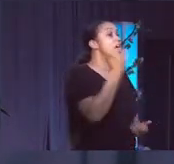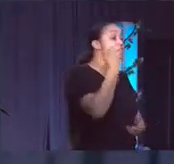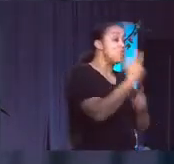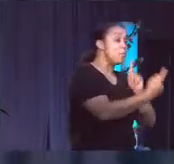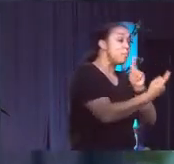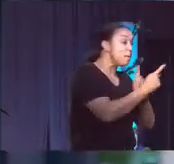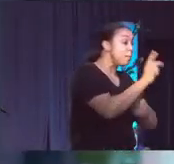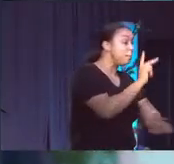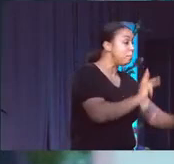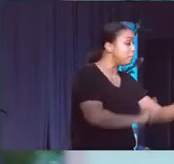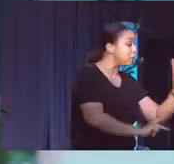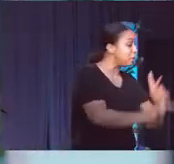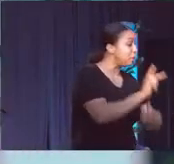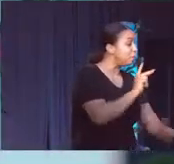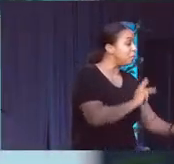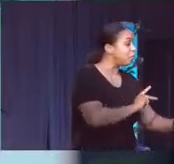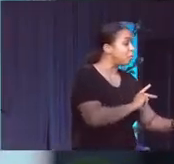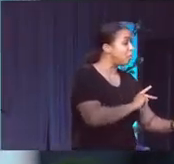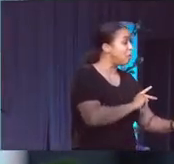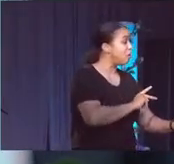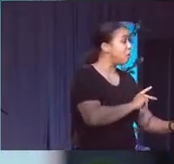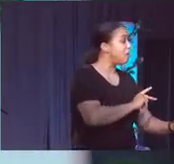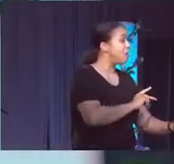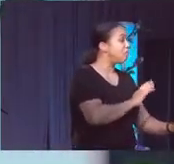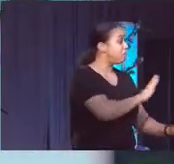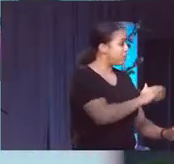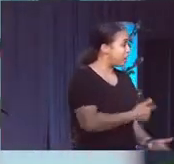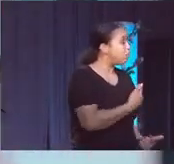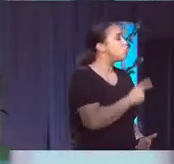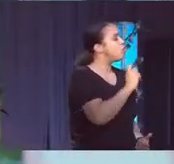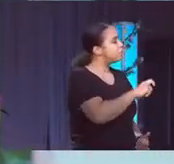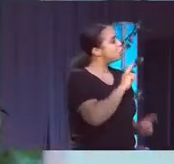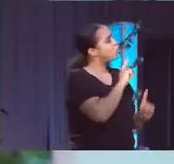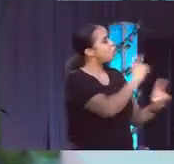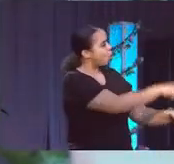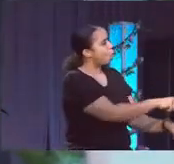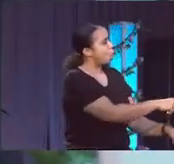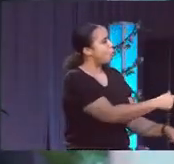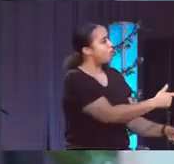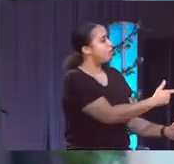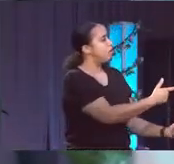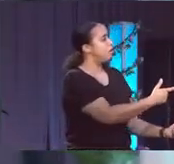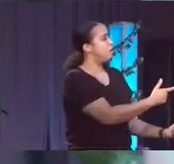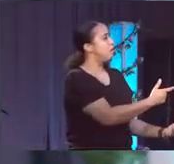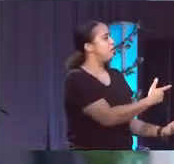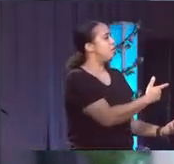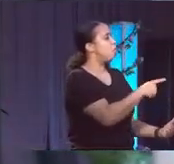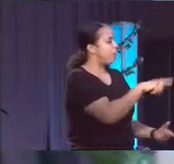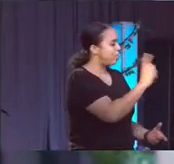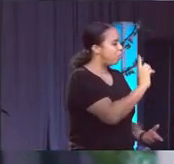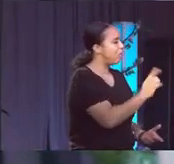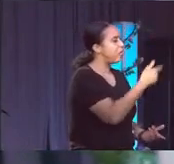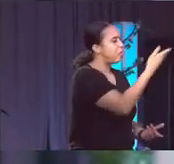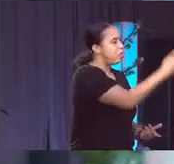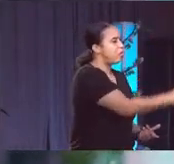people where they are, you got to go where people are.